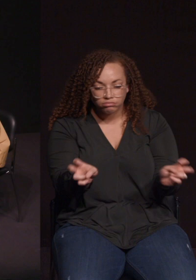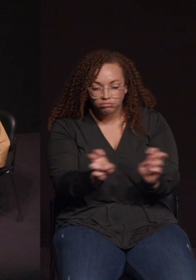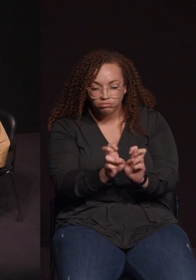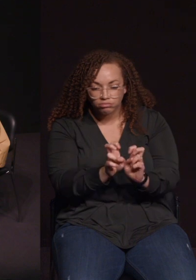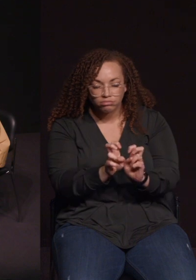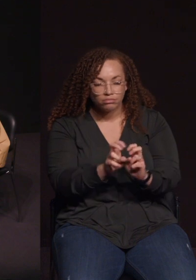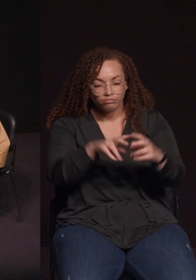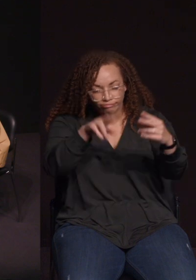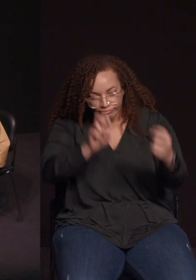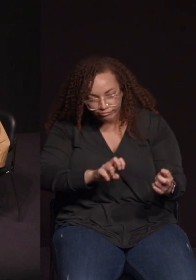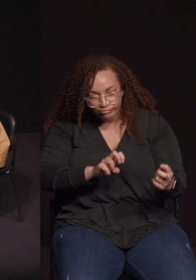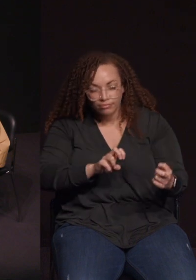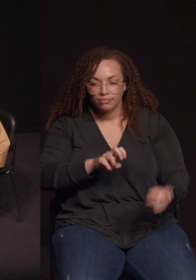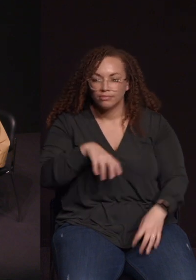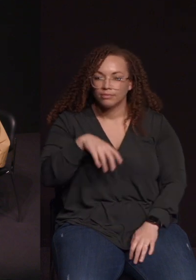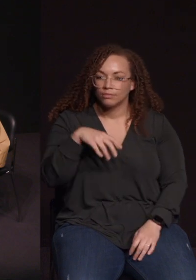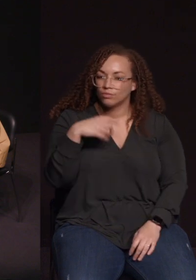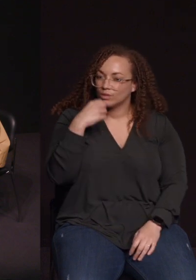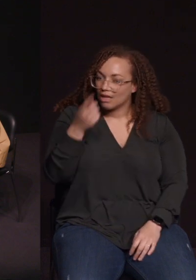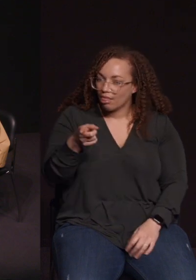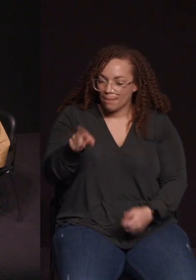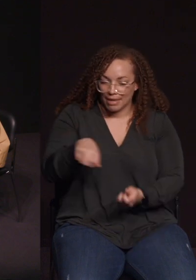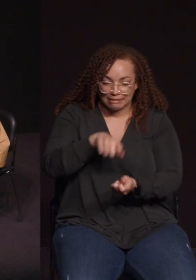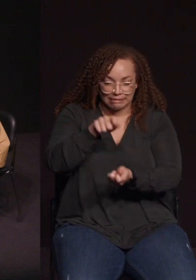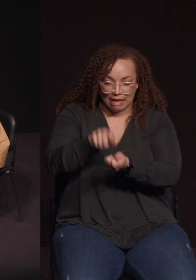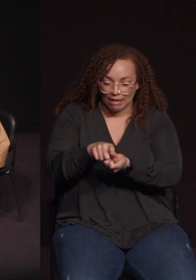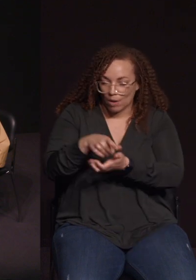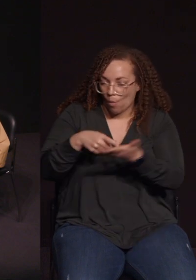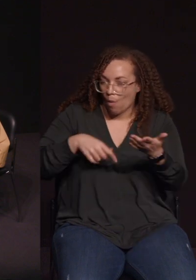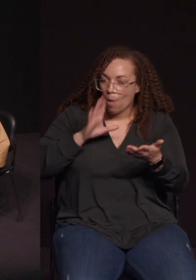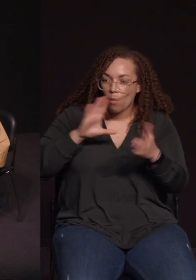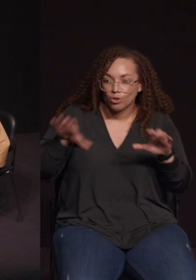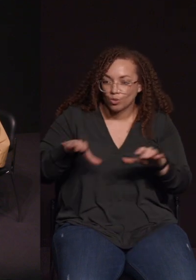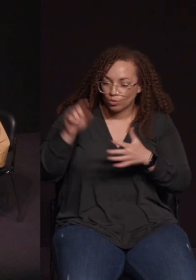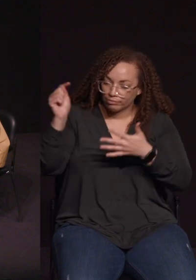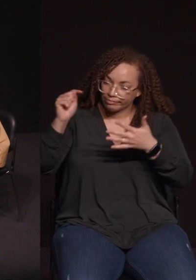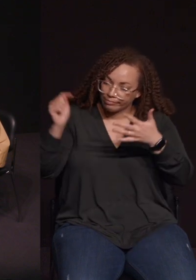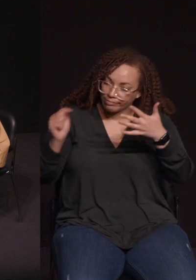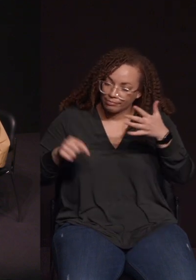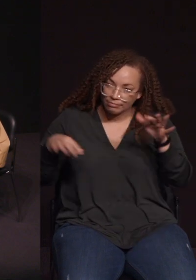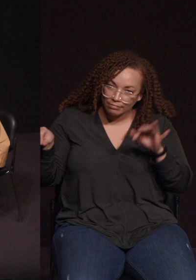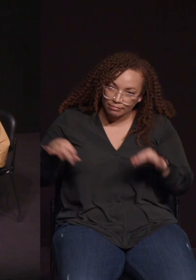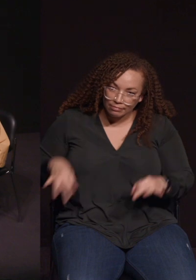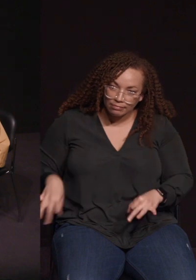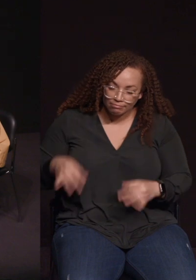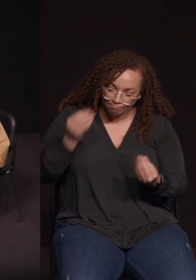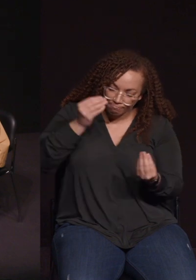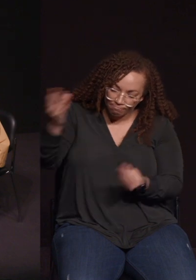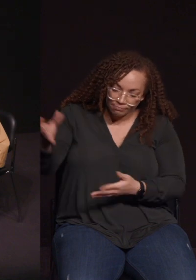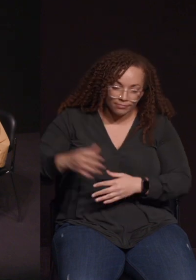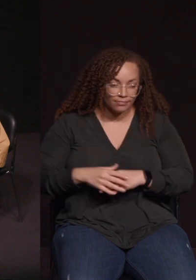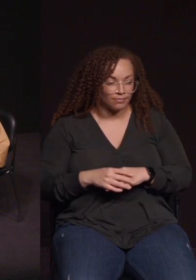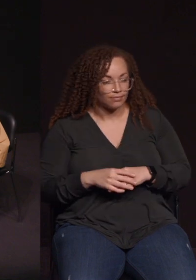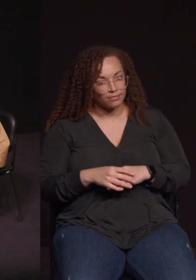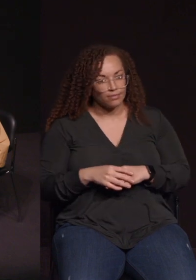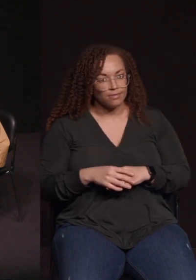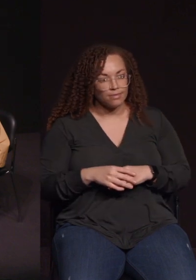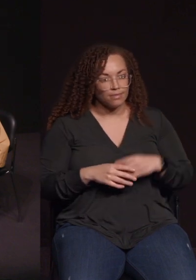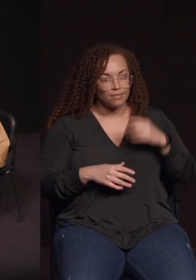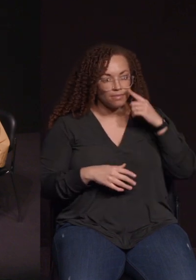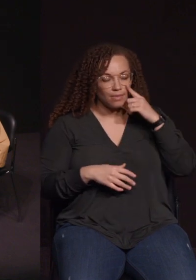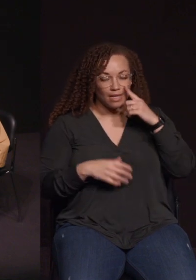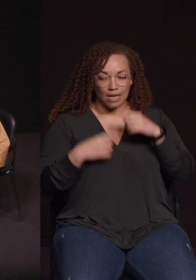exactly what we're going to do. And at this point, they understand that it's in their best interest to